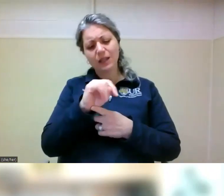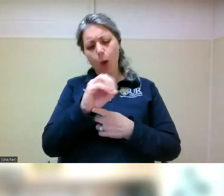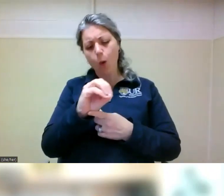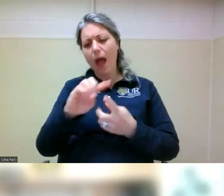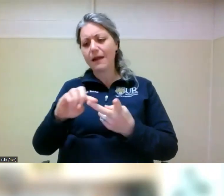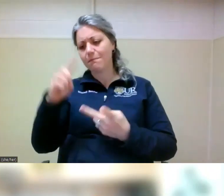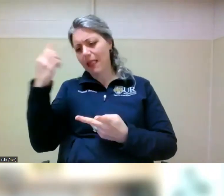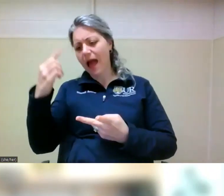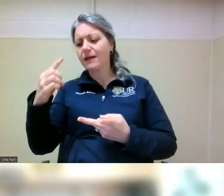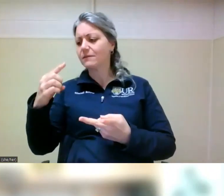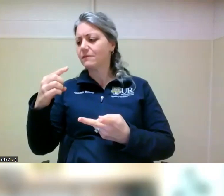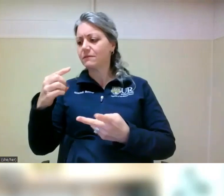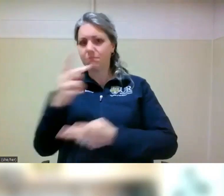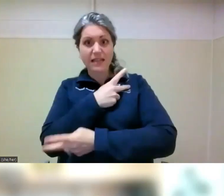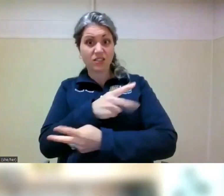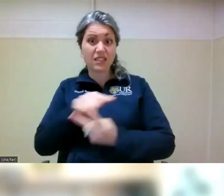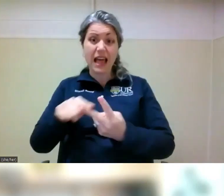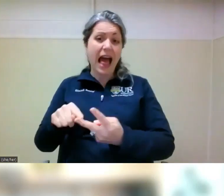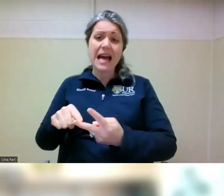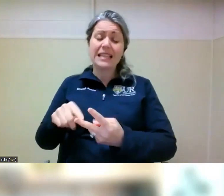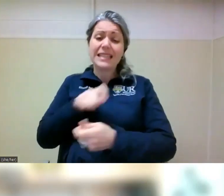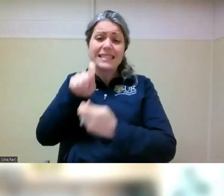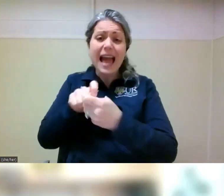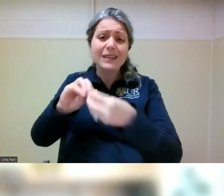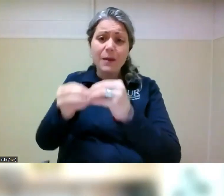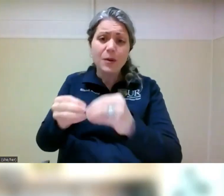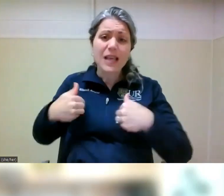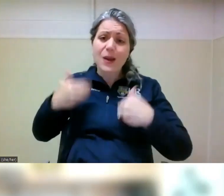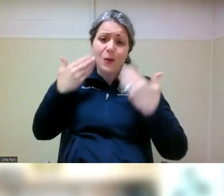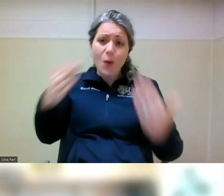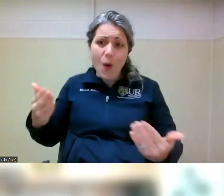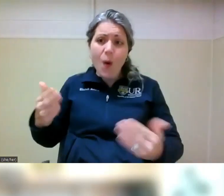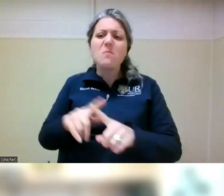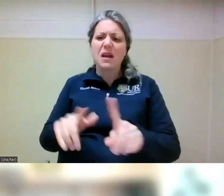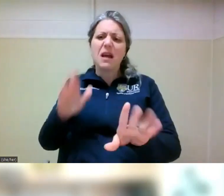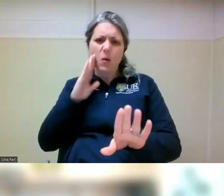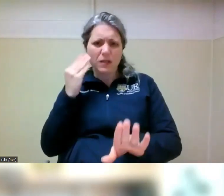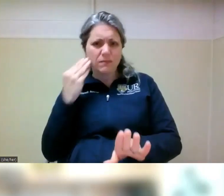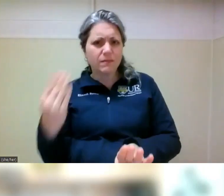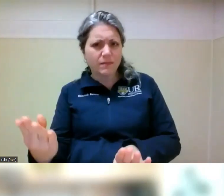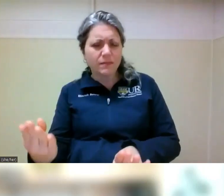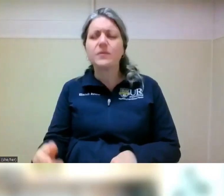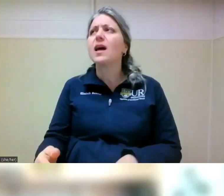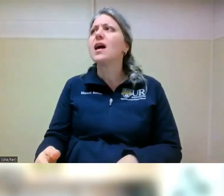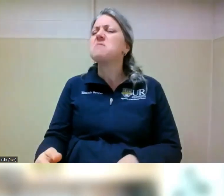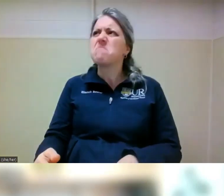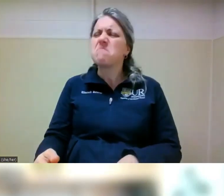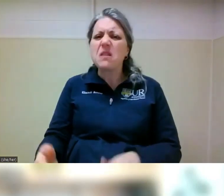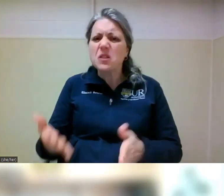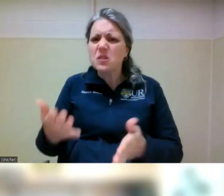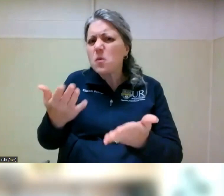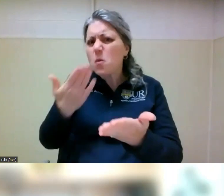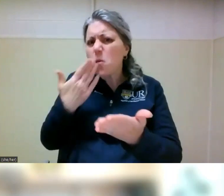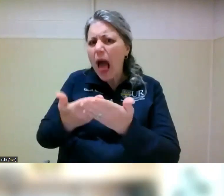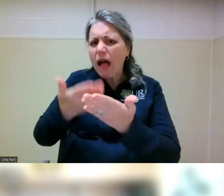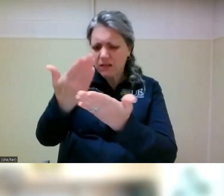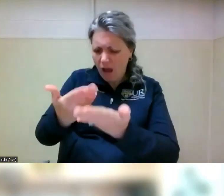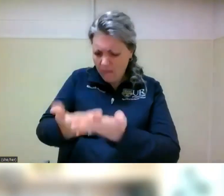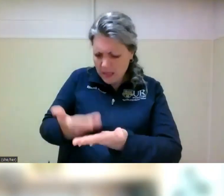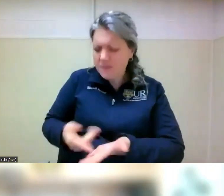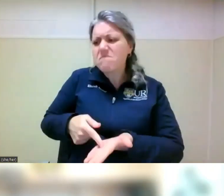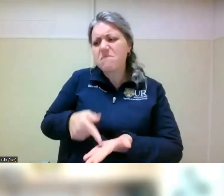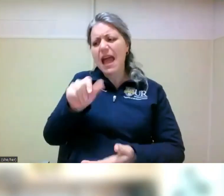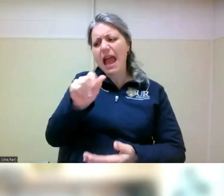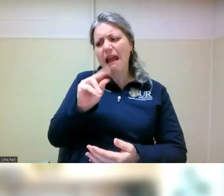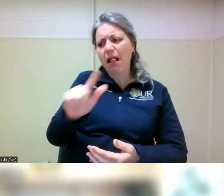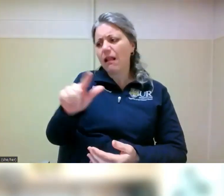patients, I don't have the numbers on the top of my head, but what I will say is it's pretty well documented that anal